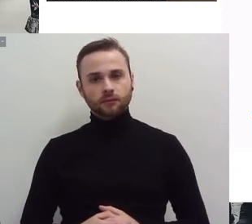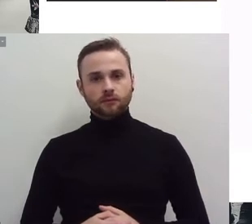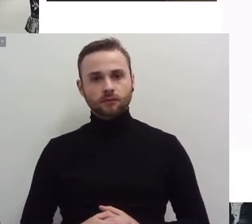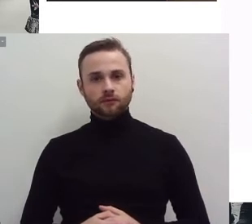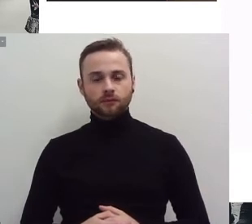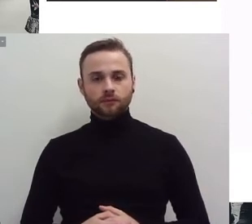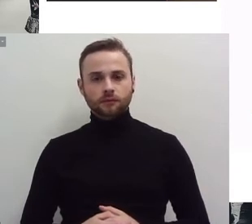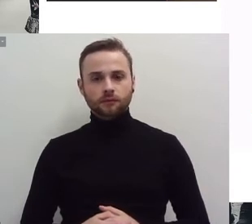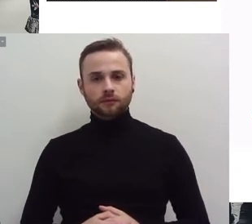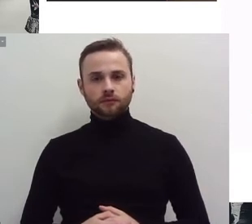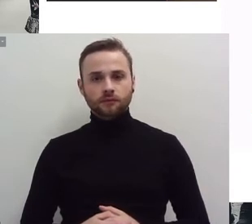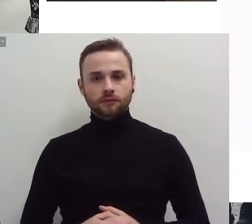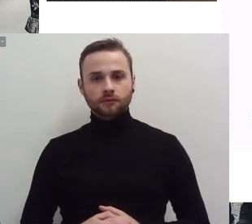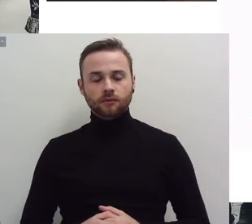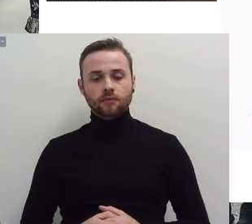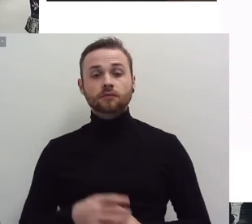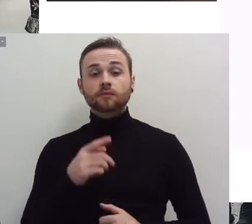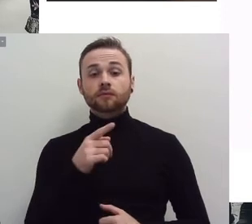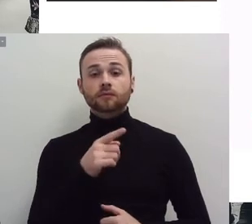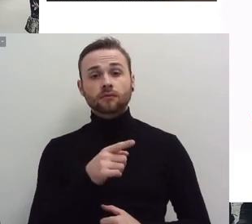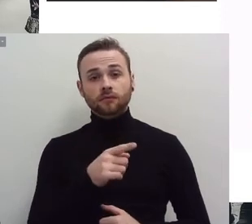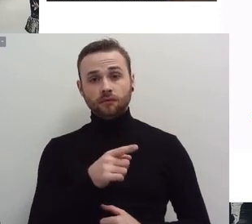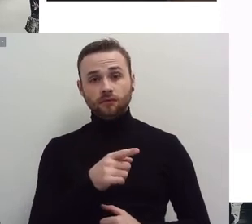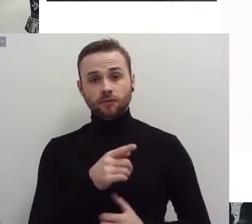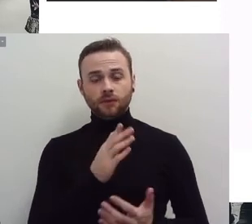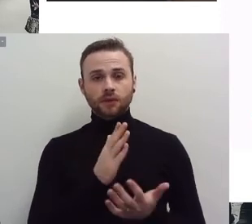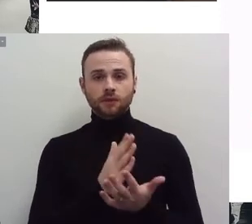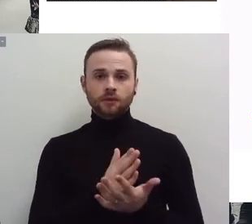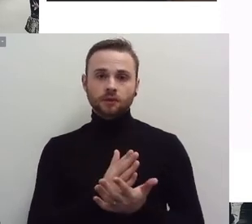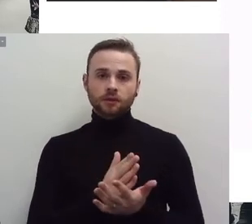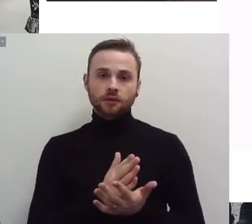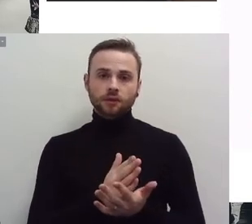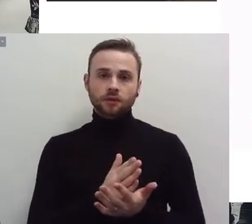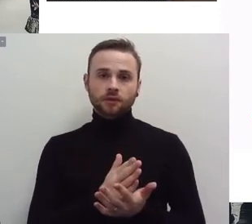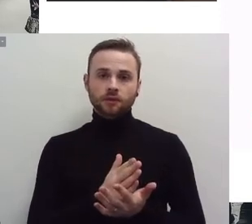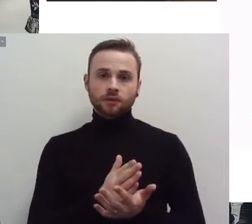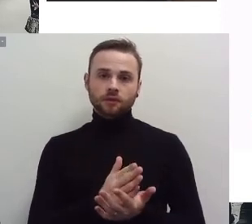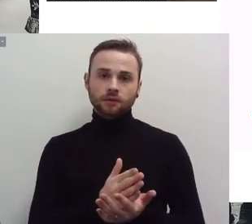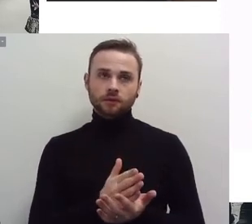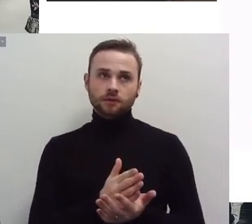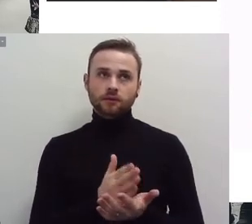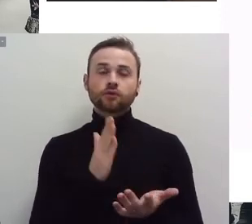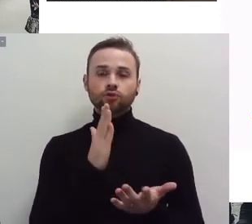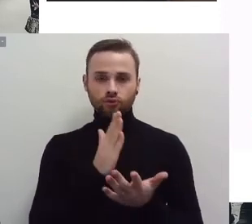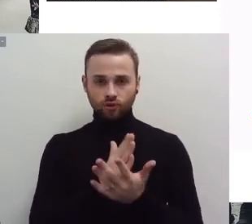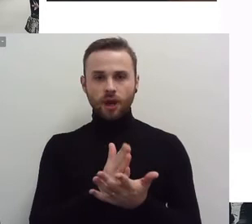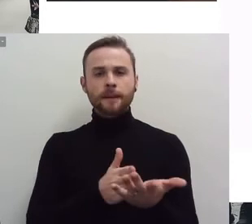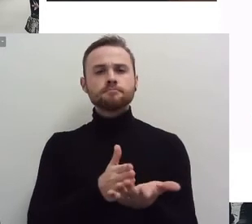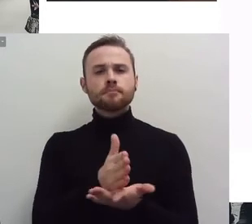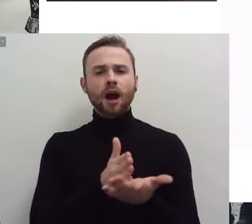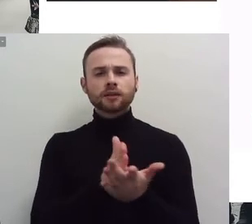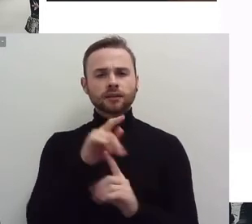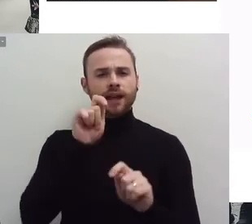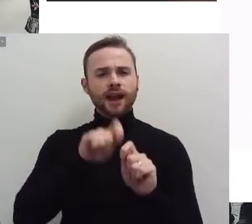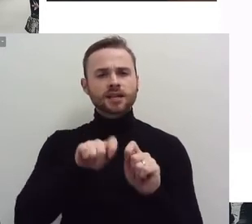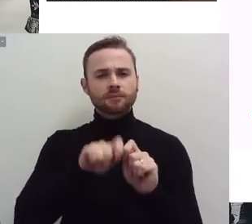So basically, first steps in the activity of experts by experience